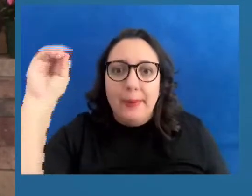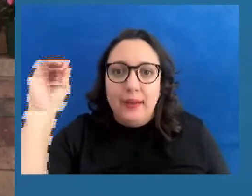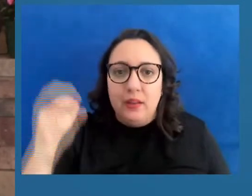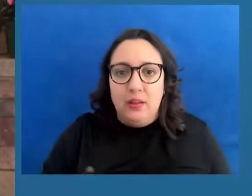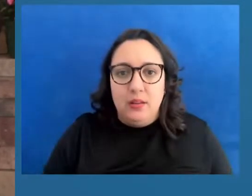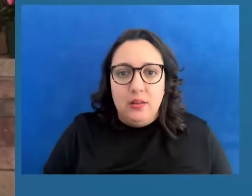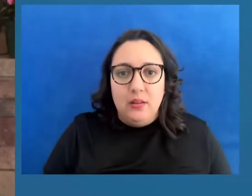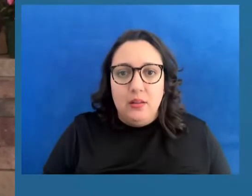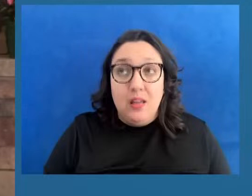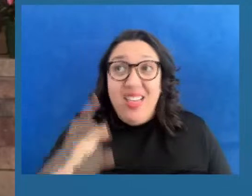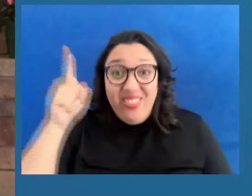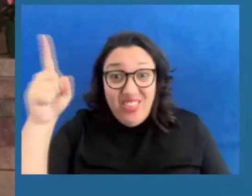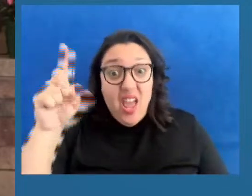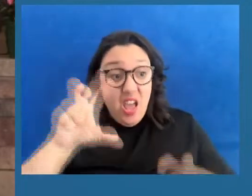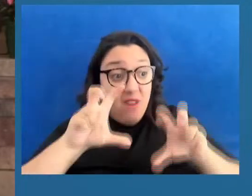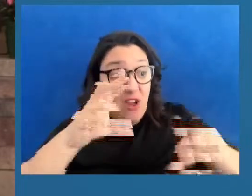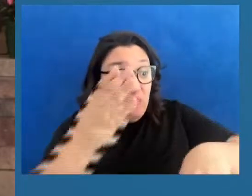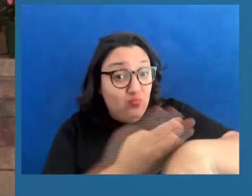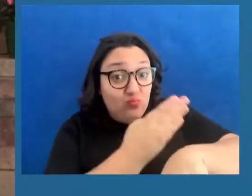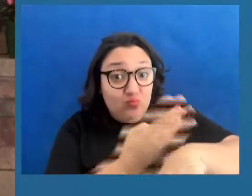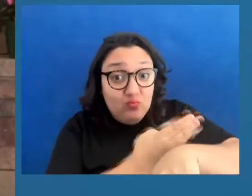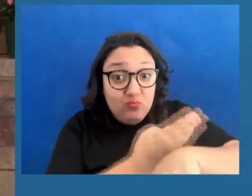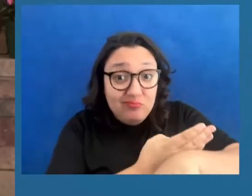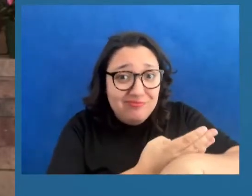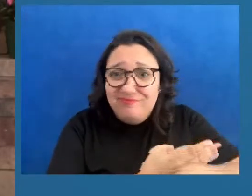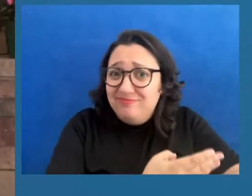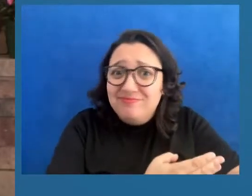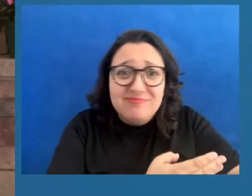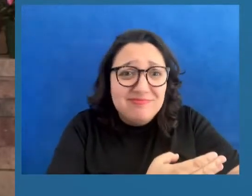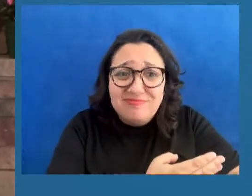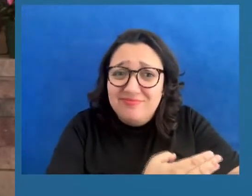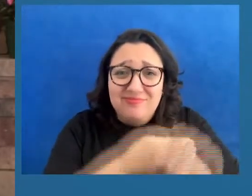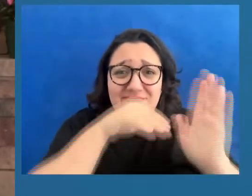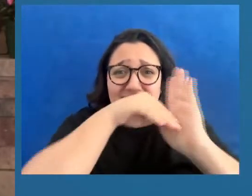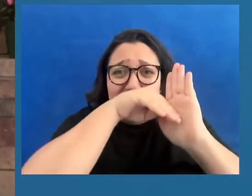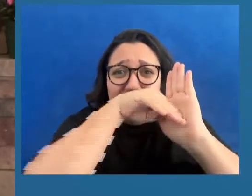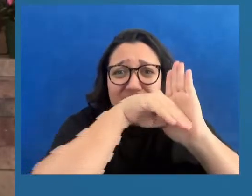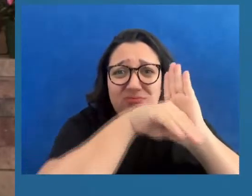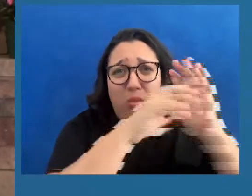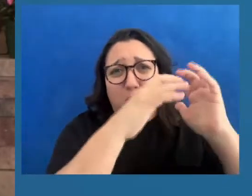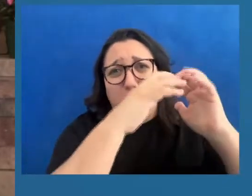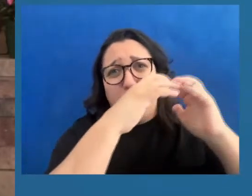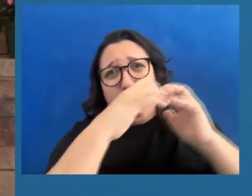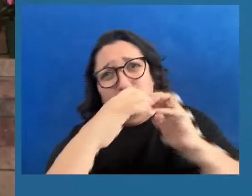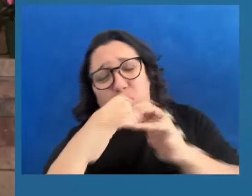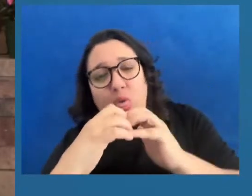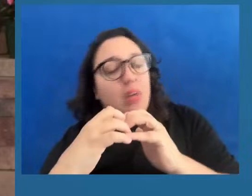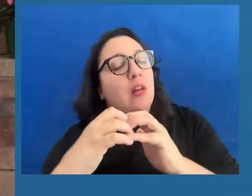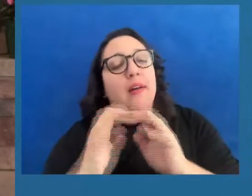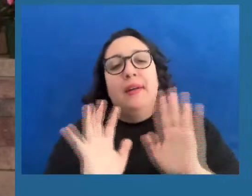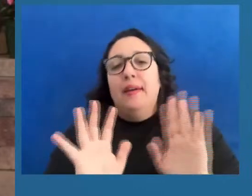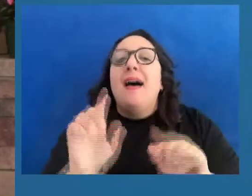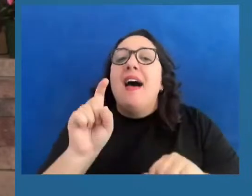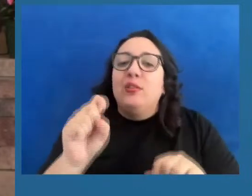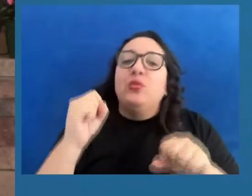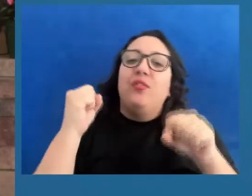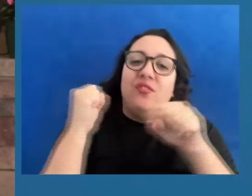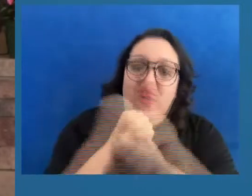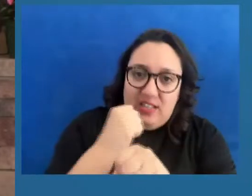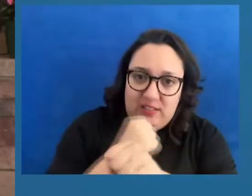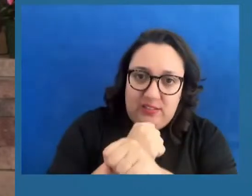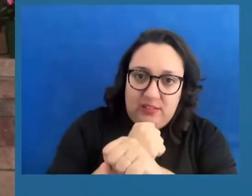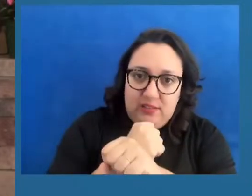them either. I mean, they're getting run down. So we have to fight this. And they're also engaging sometimes